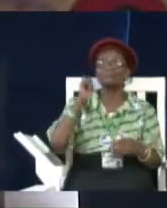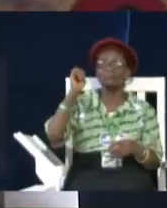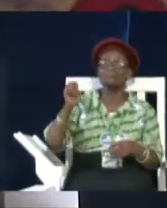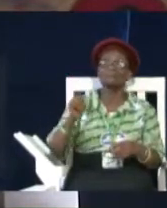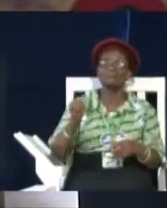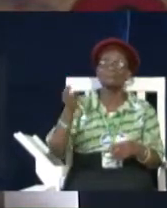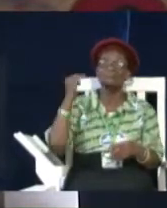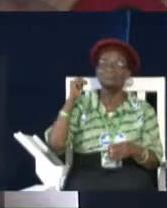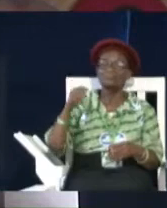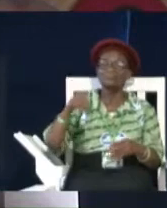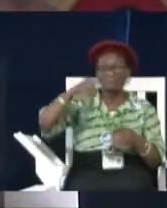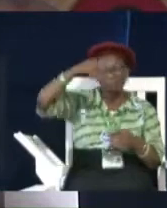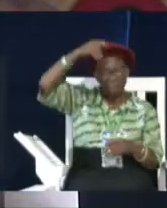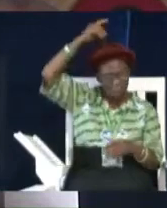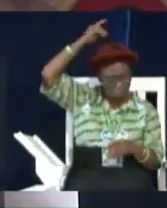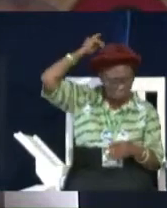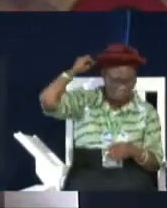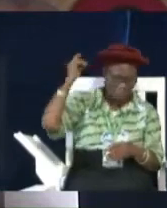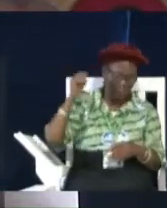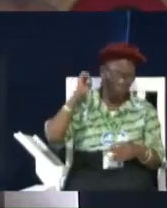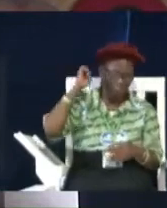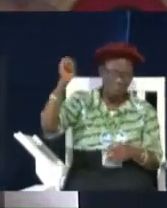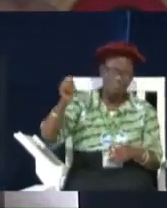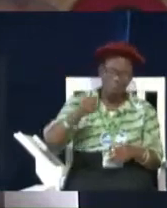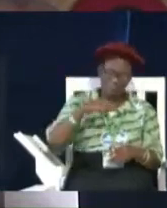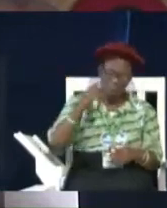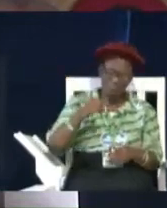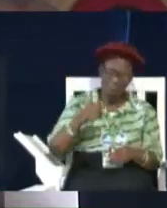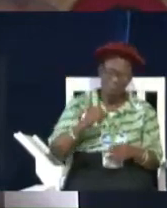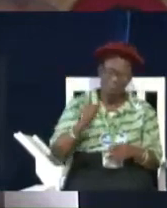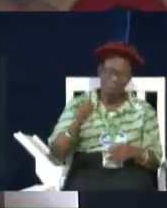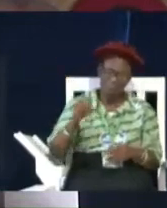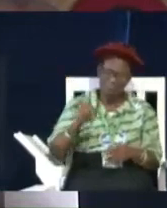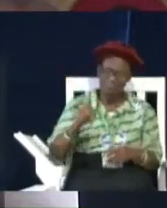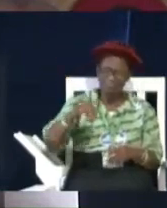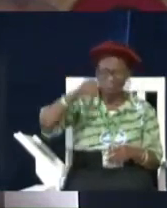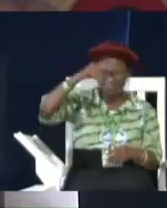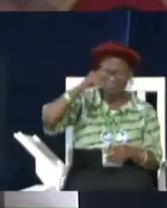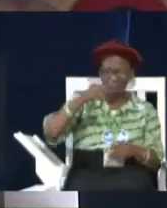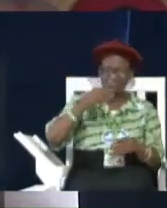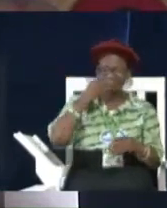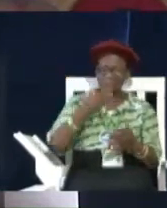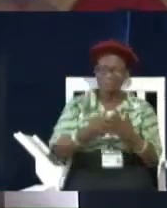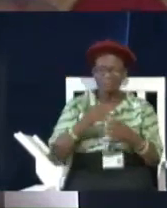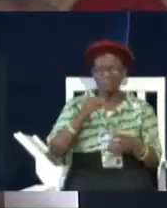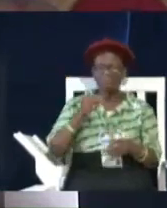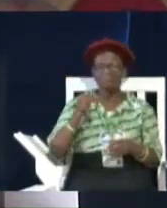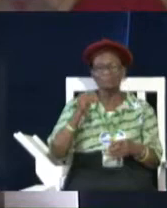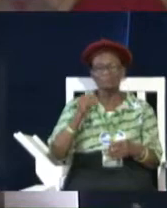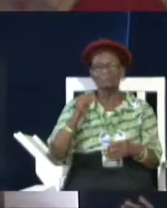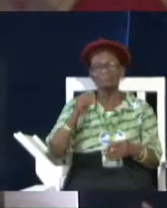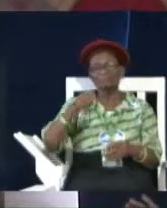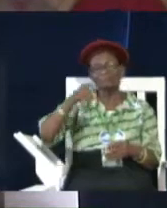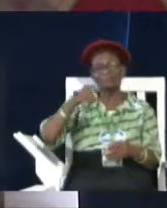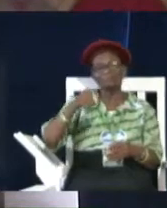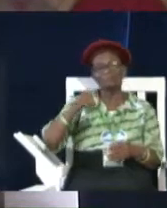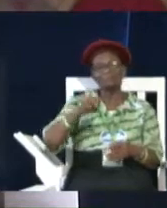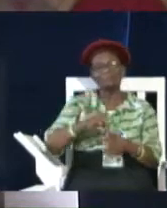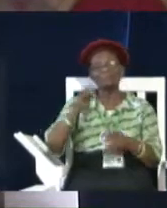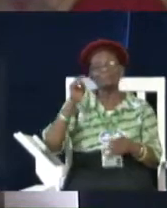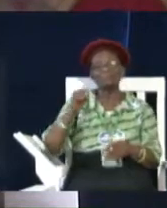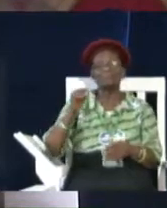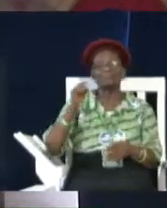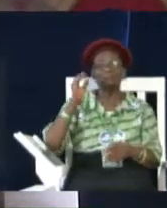He said, an excellent spirit, excellent, something that excels, was found in him.